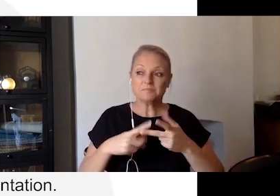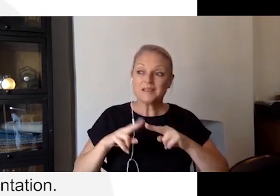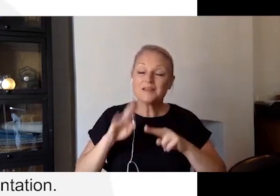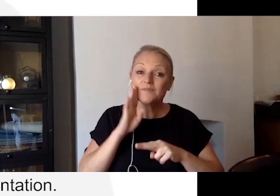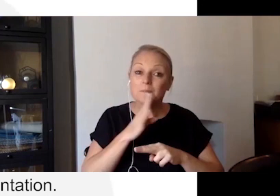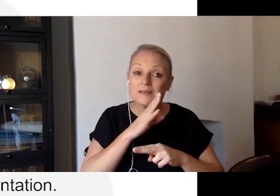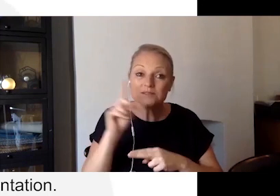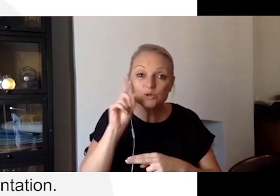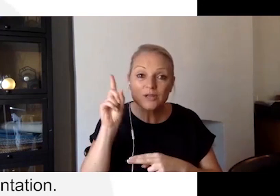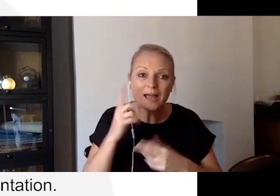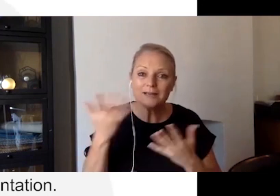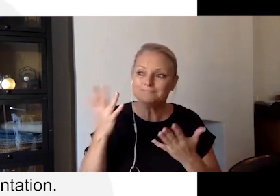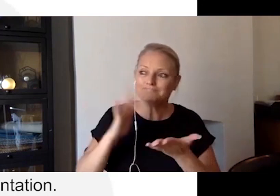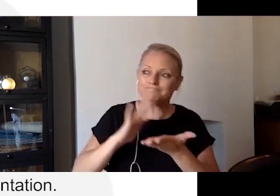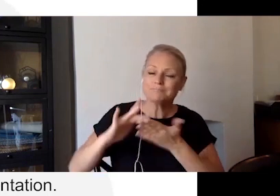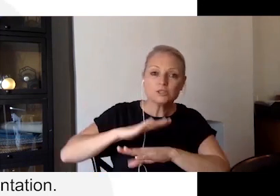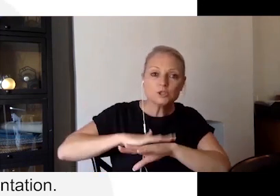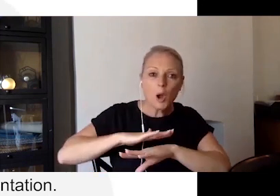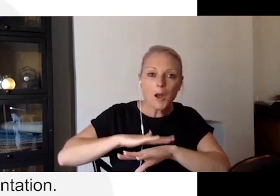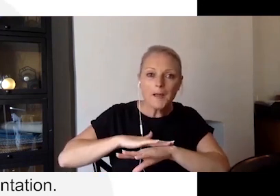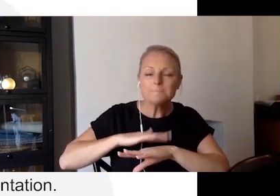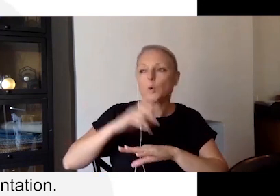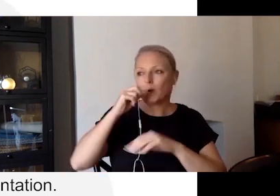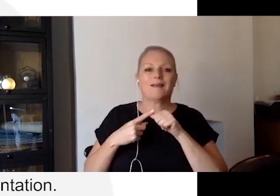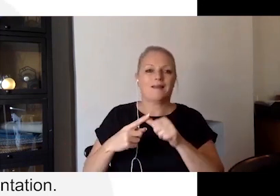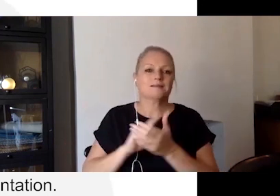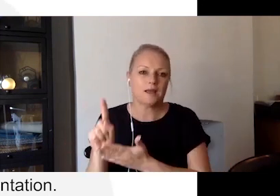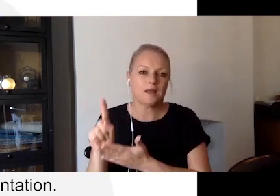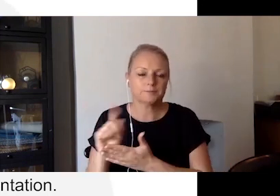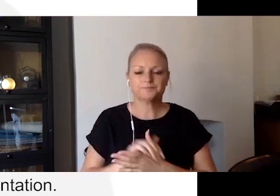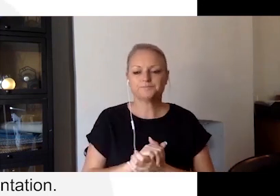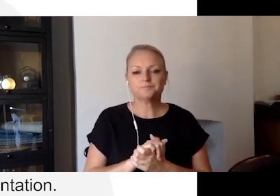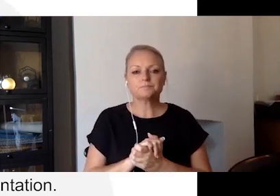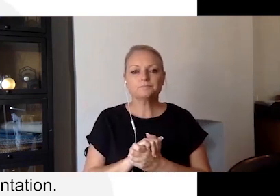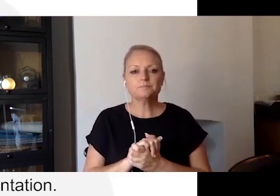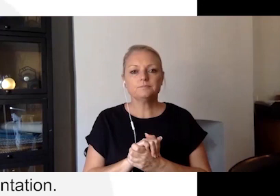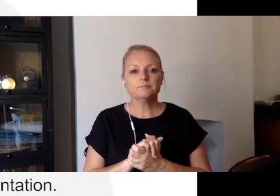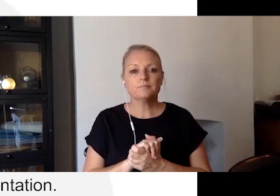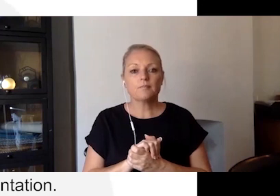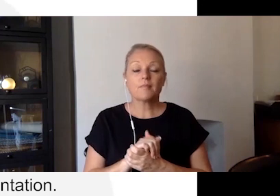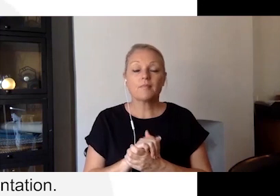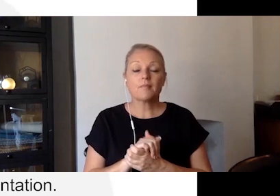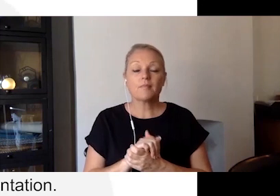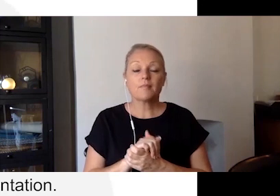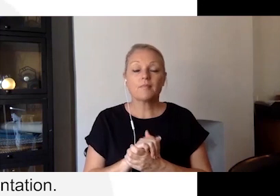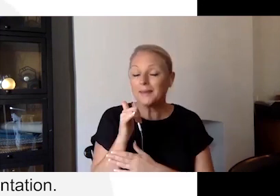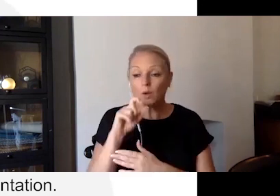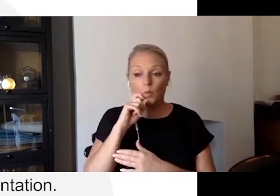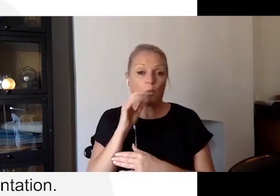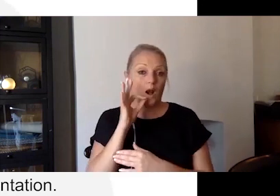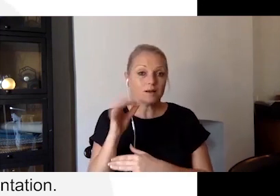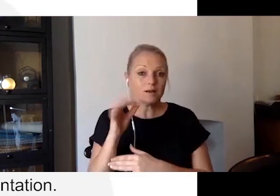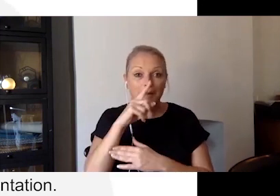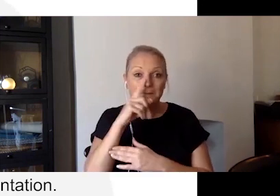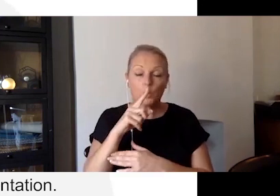those post the session. We also may again invite some people to ask some questions live and note that these will be